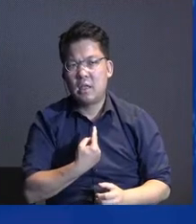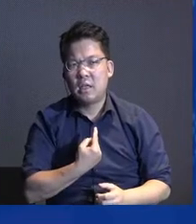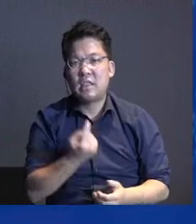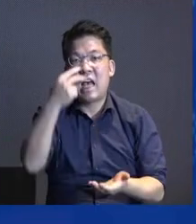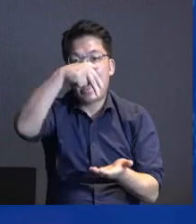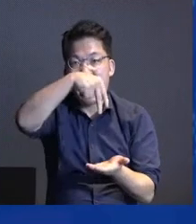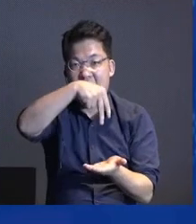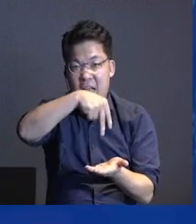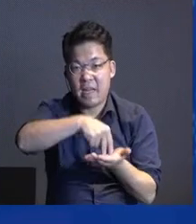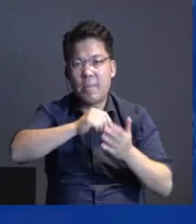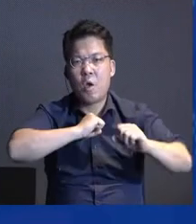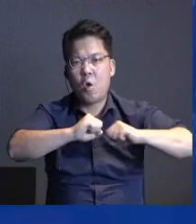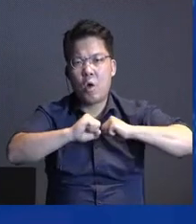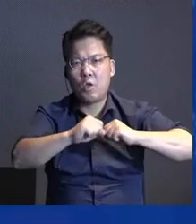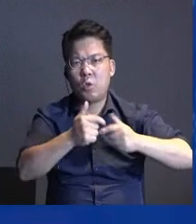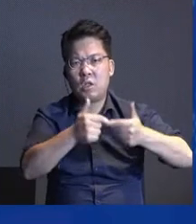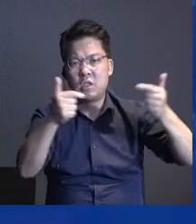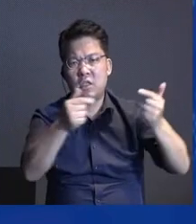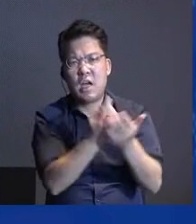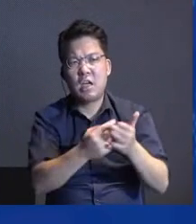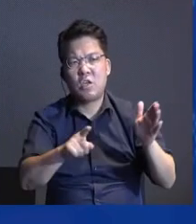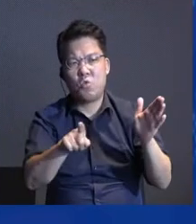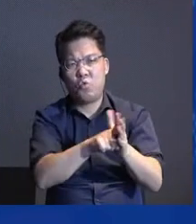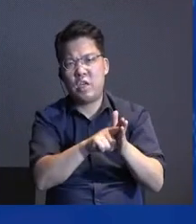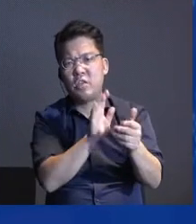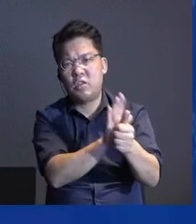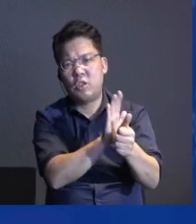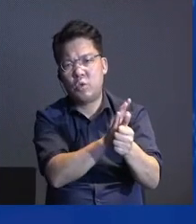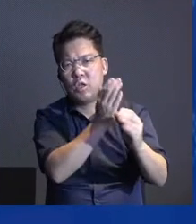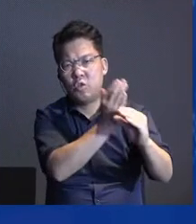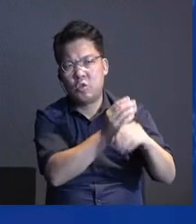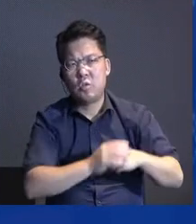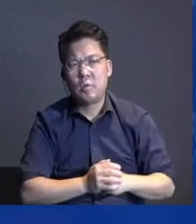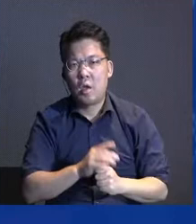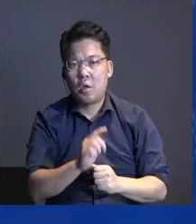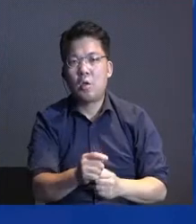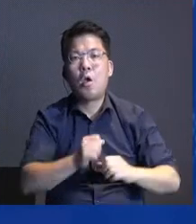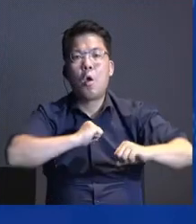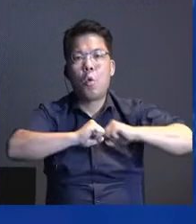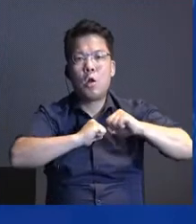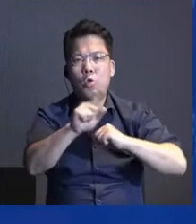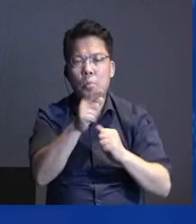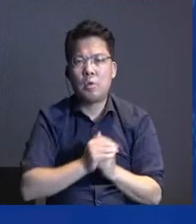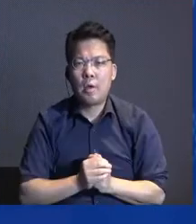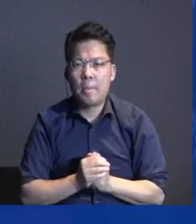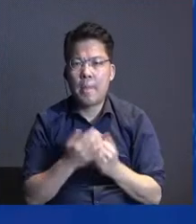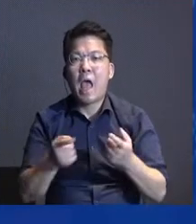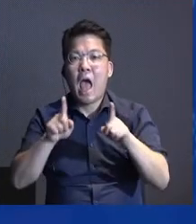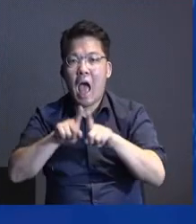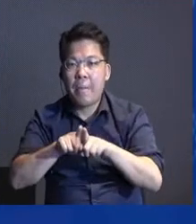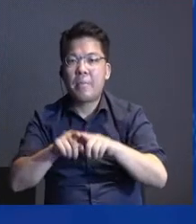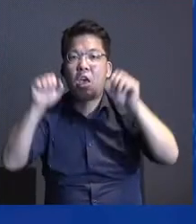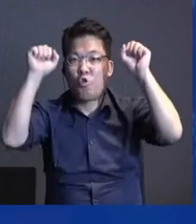Activities includes doing gymnastics together, making crafts, going on a